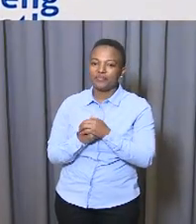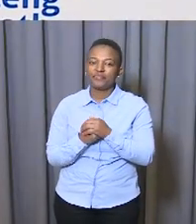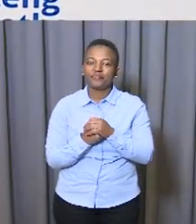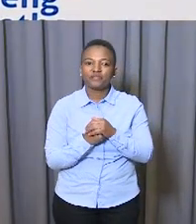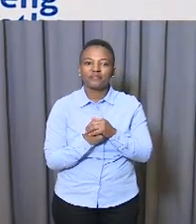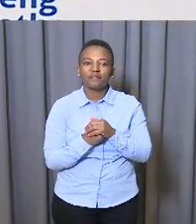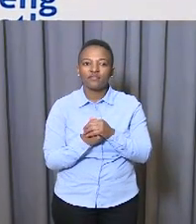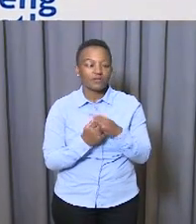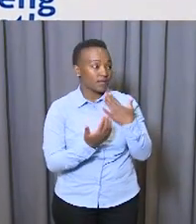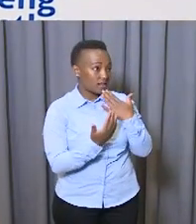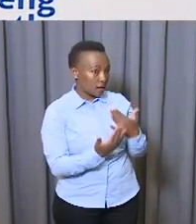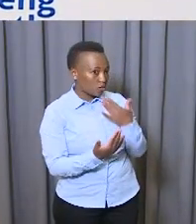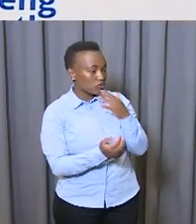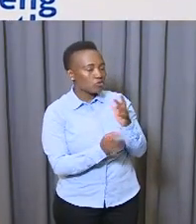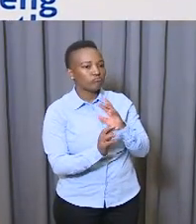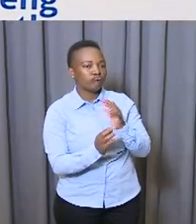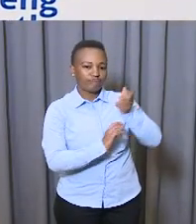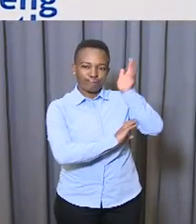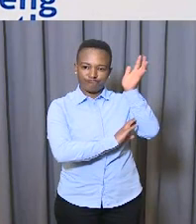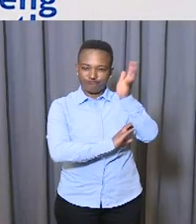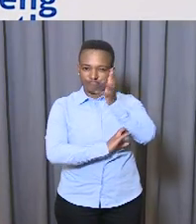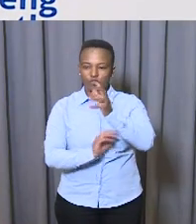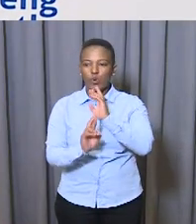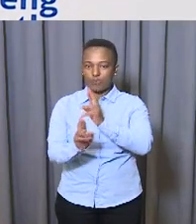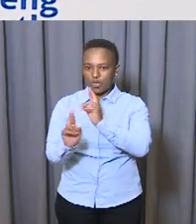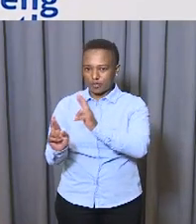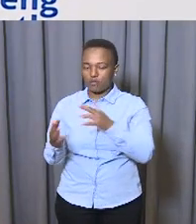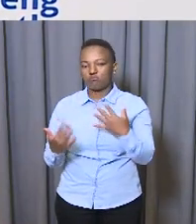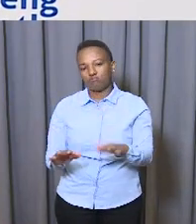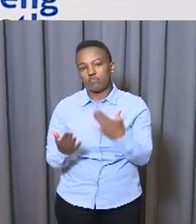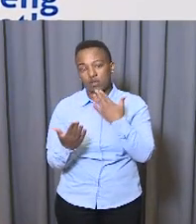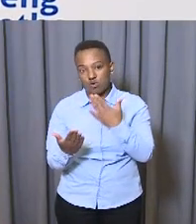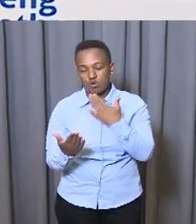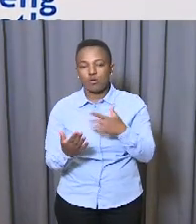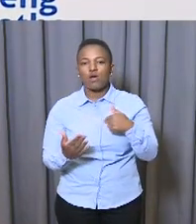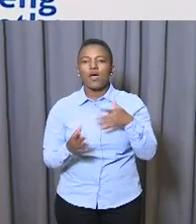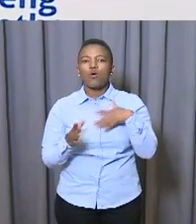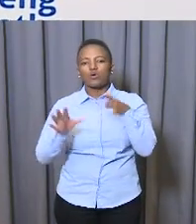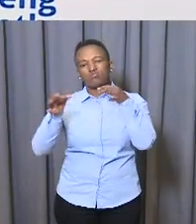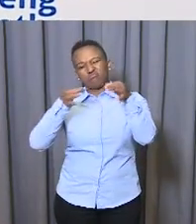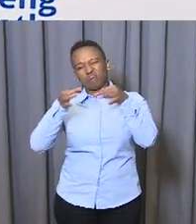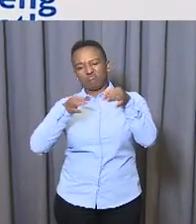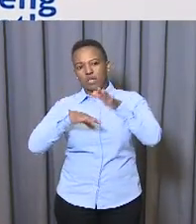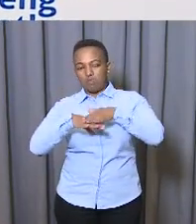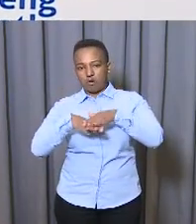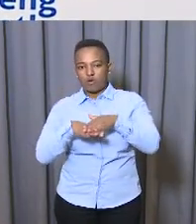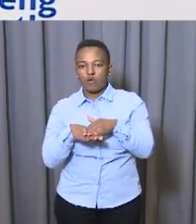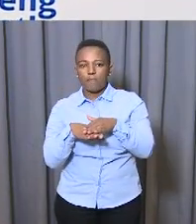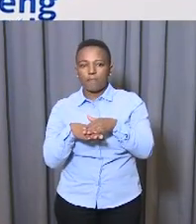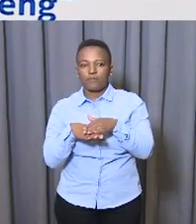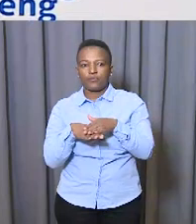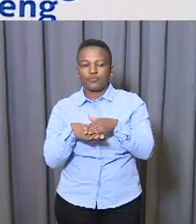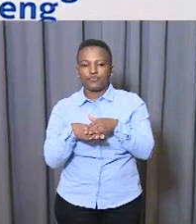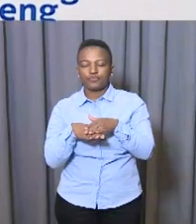for those responses. I just want to elaborate a little bit and on our